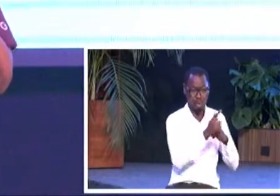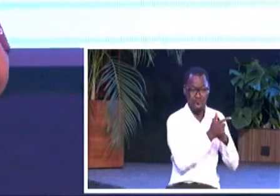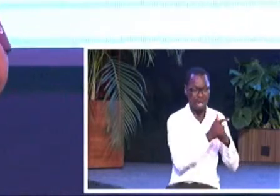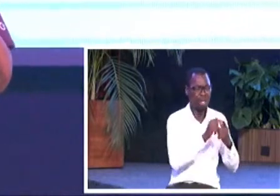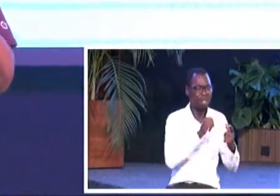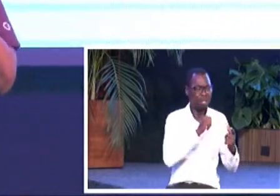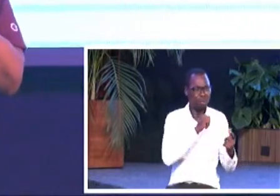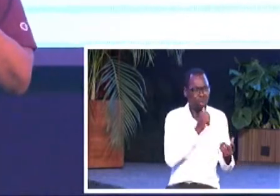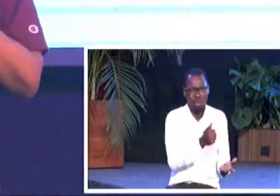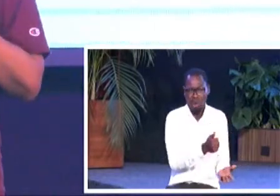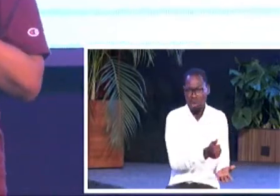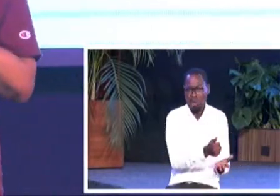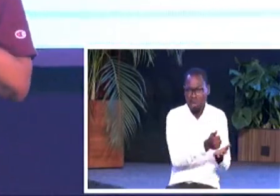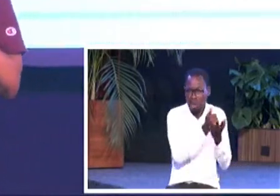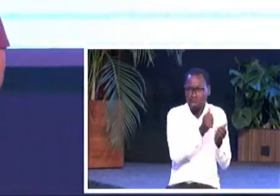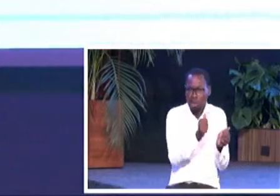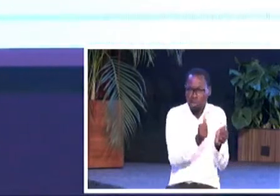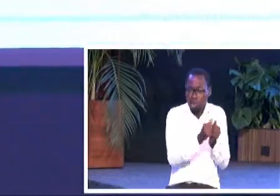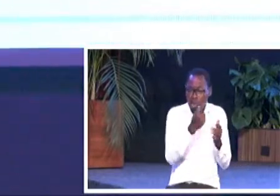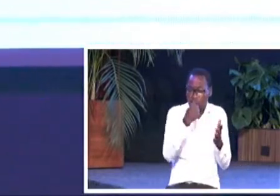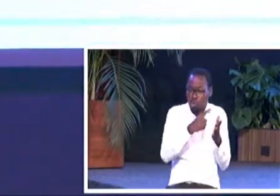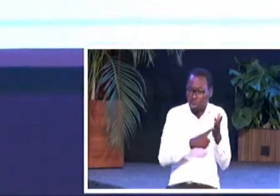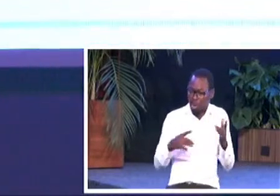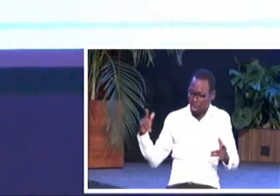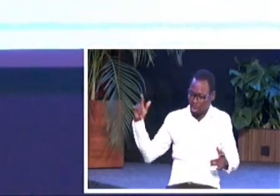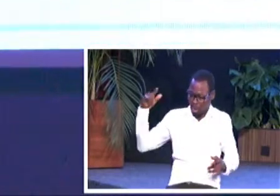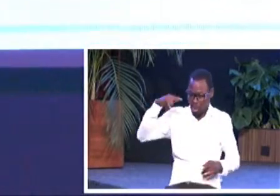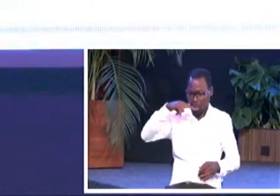up with what we are importing into the country.